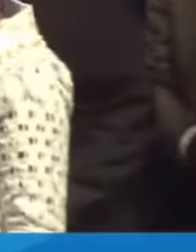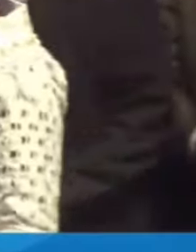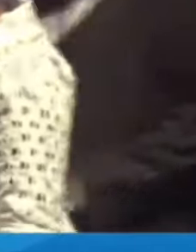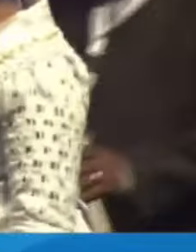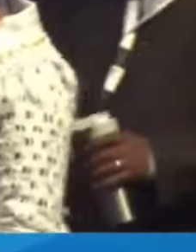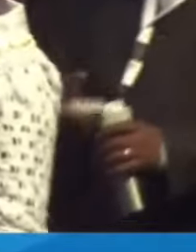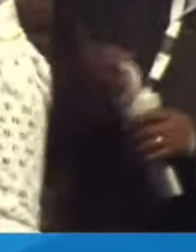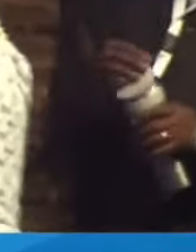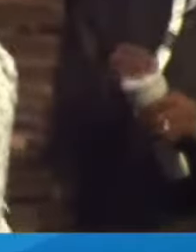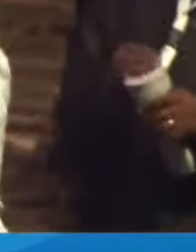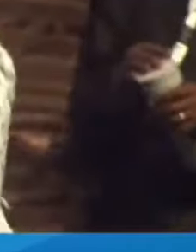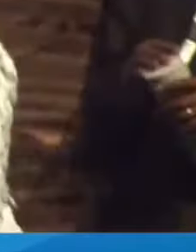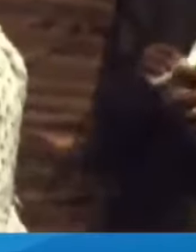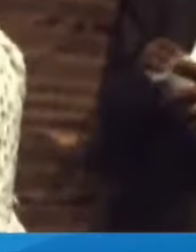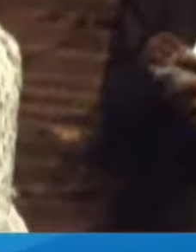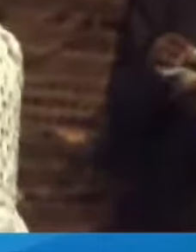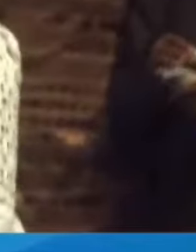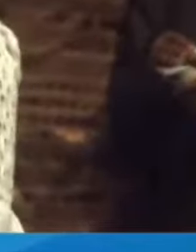of